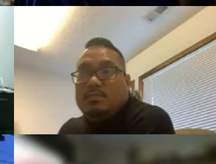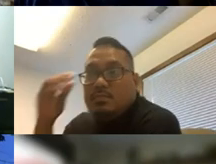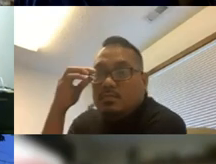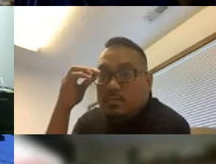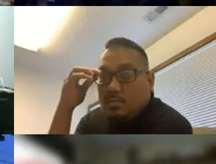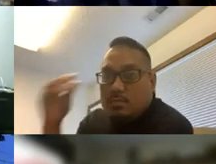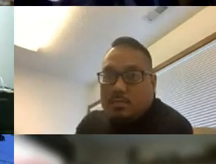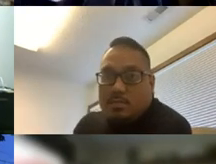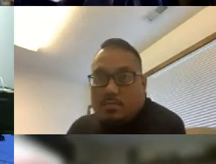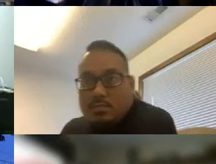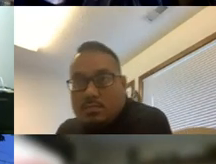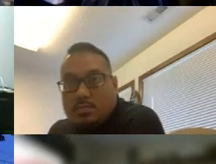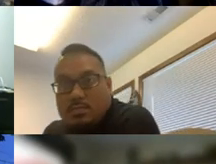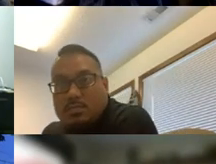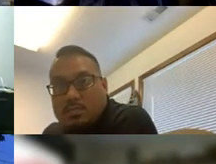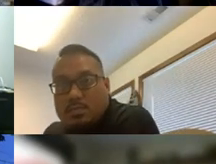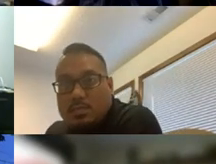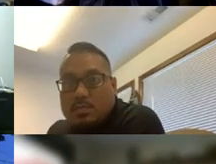Kara Biddlecombe.